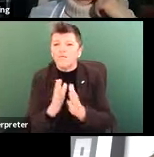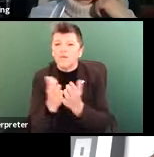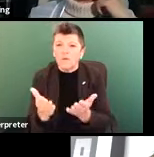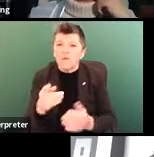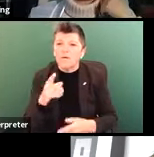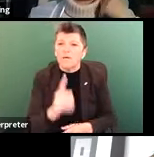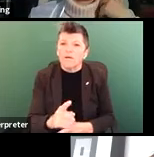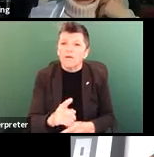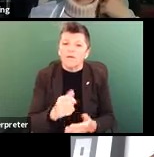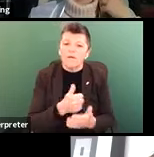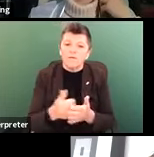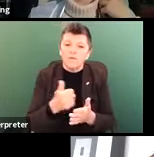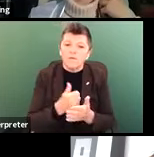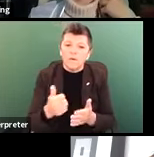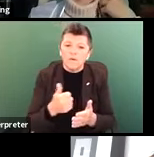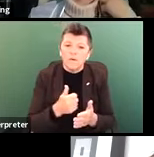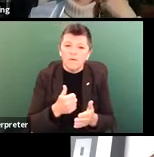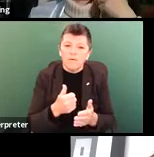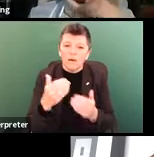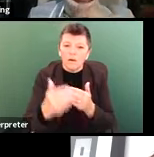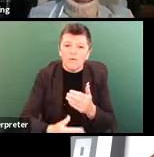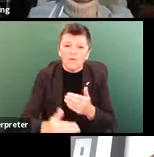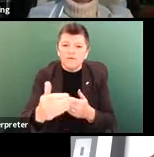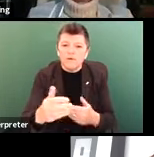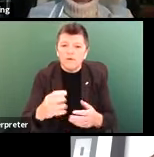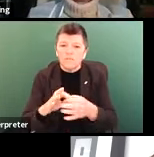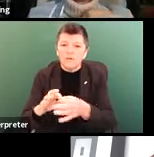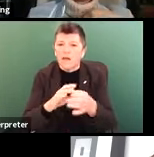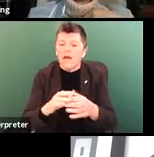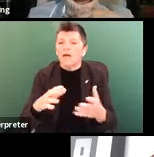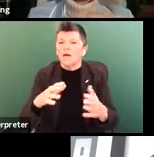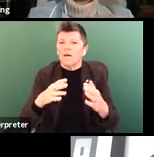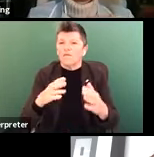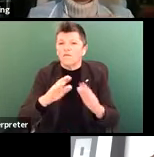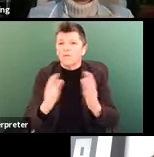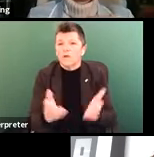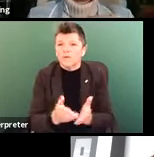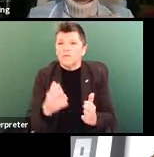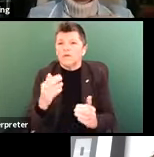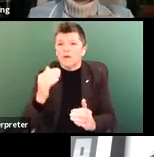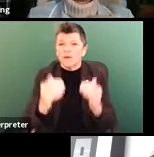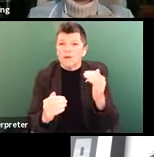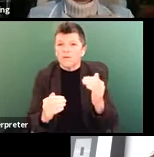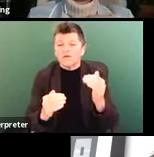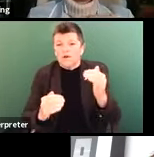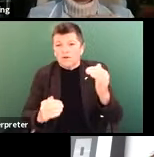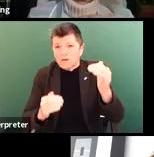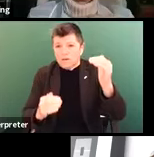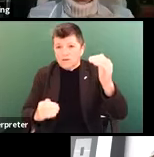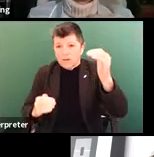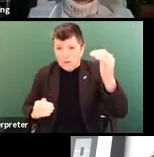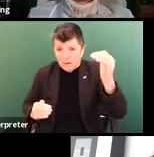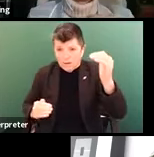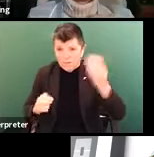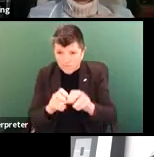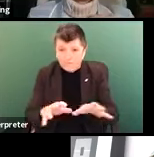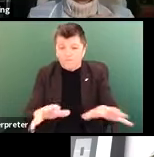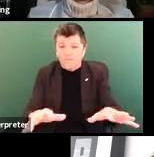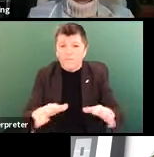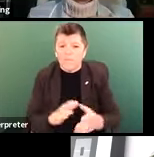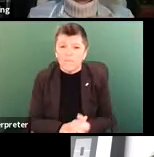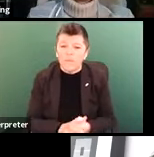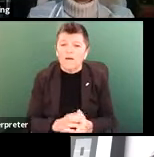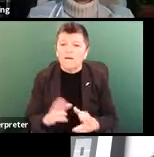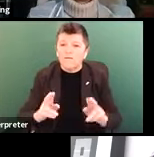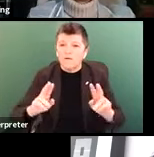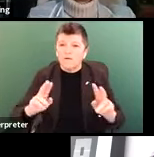of the world, inequalities are increasing and accumulating. To have a reduction of inequality for Walter